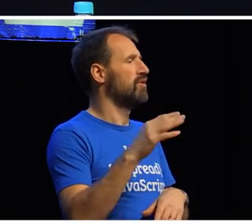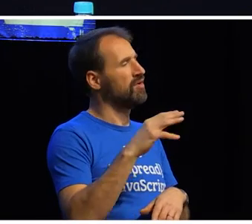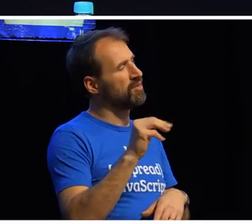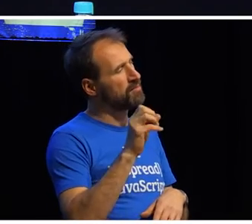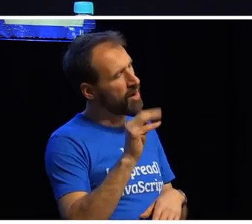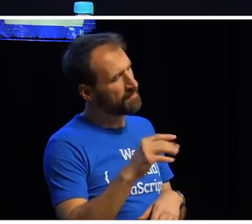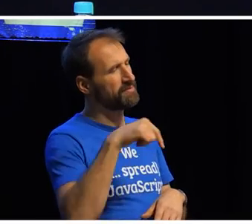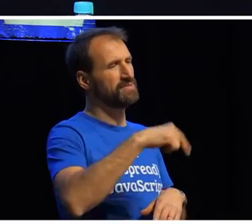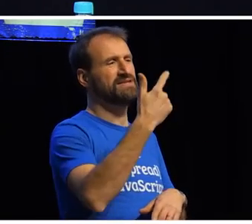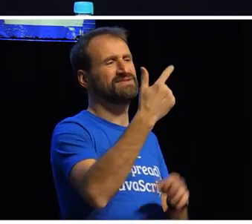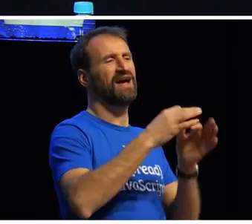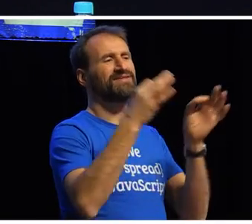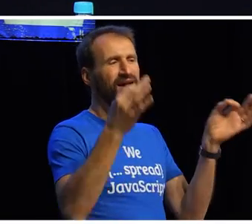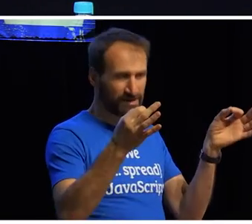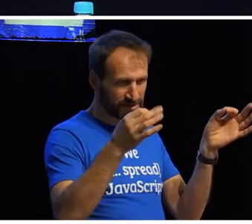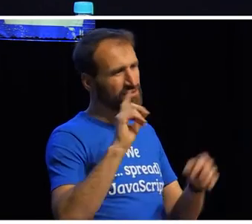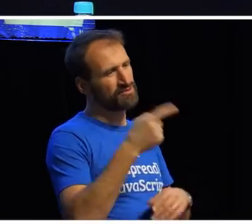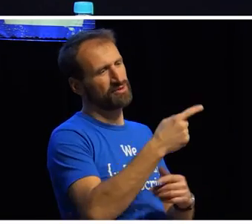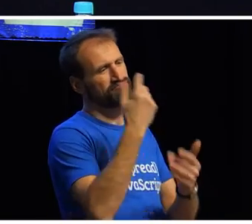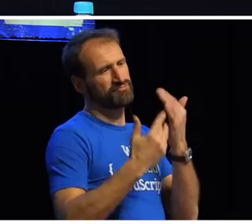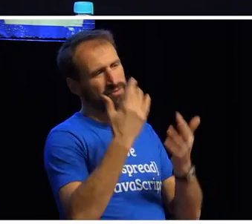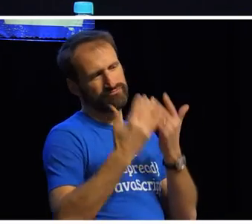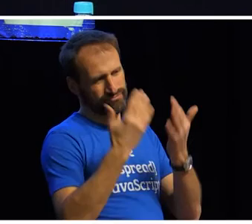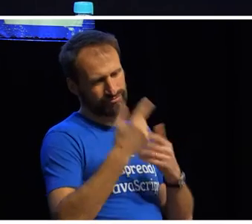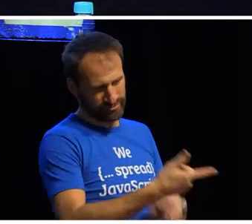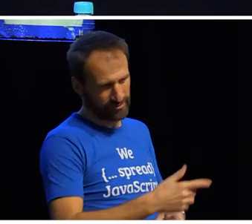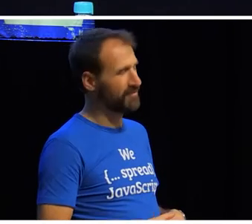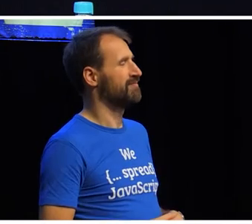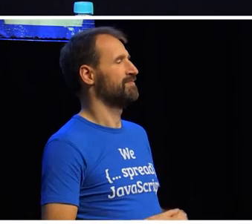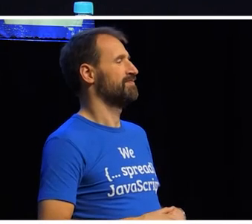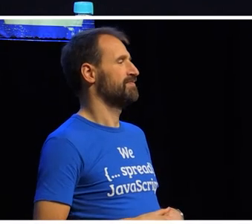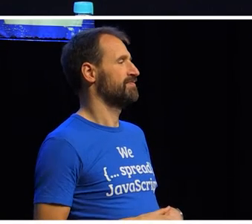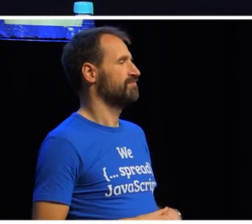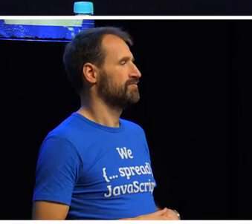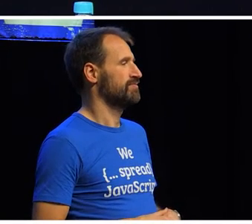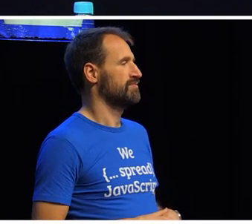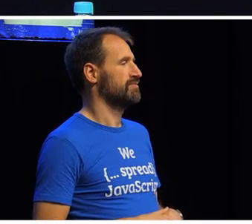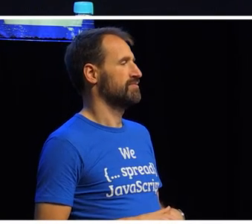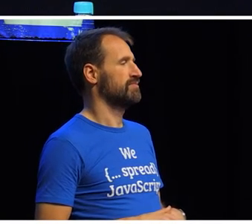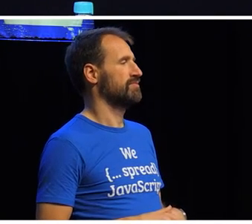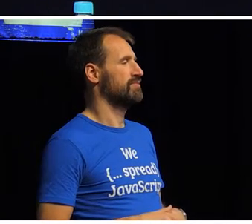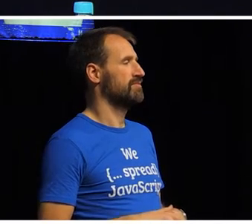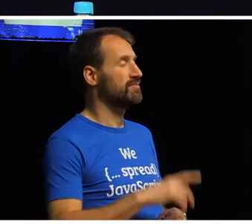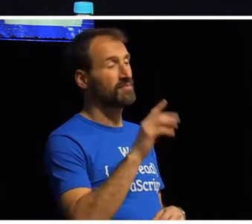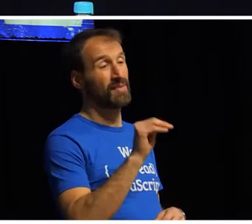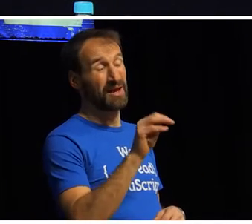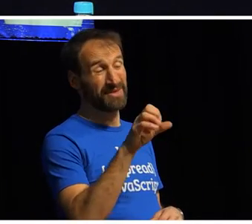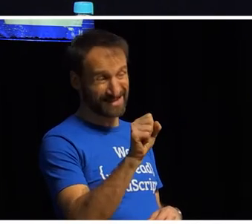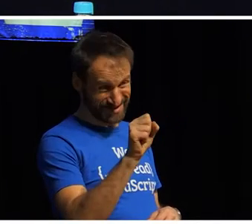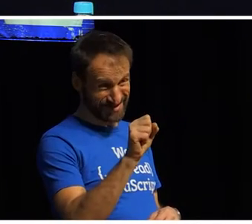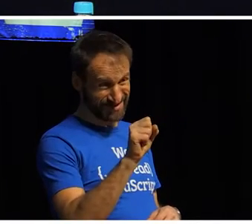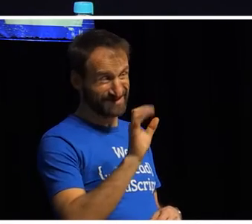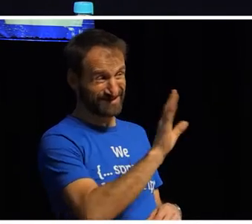calculate those two days to say you know this is the number of time in milliseconds so I can set a reminder so and this has this vulnerability